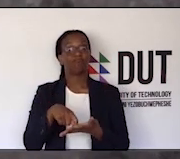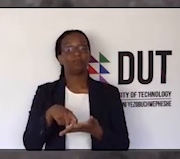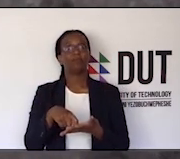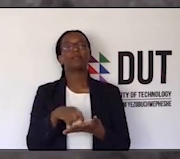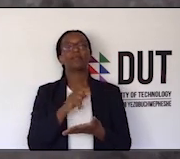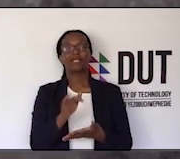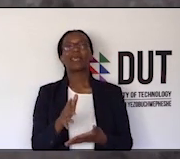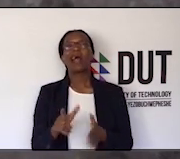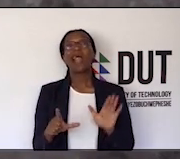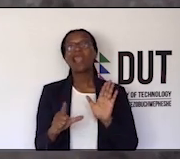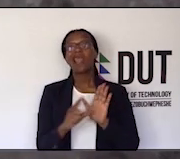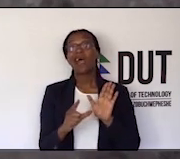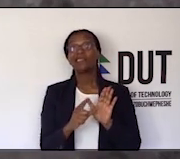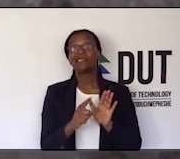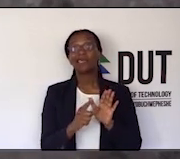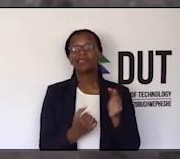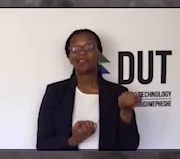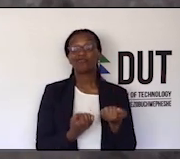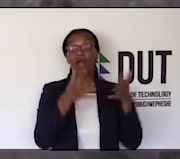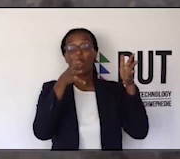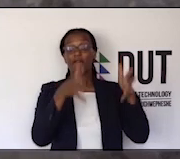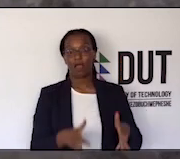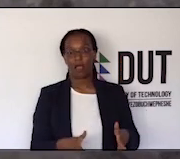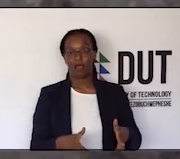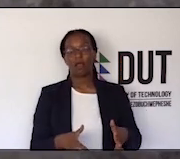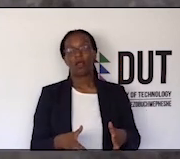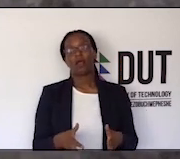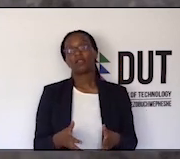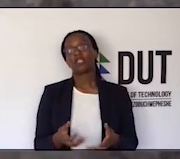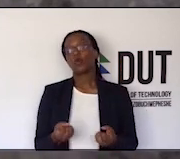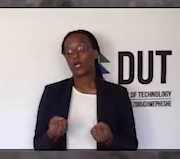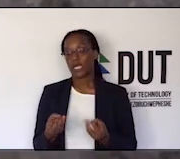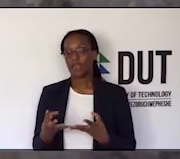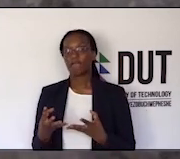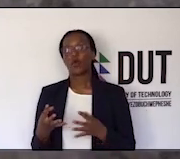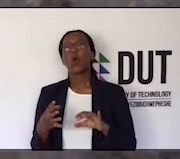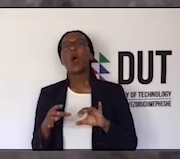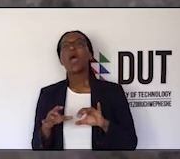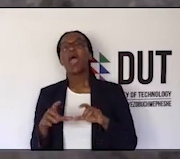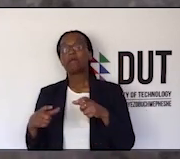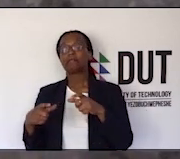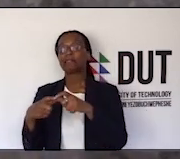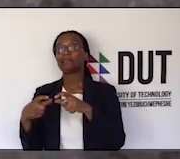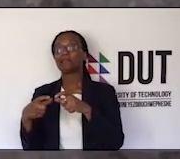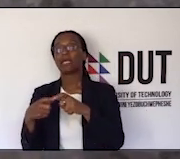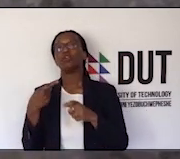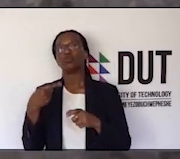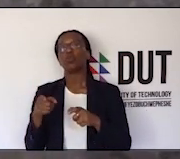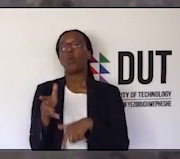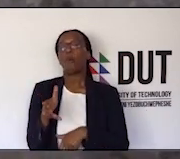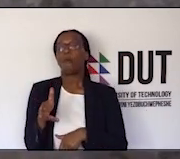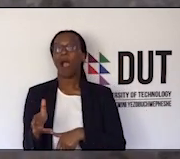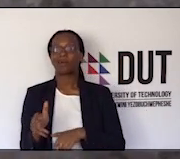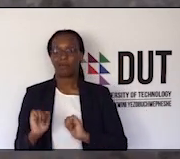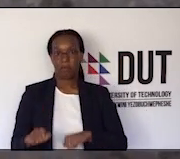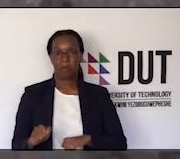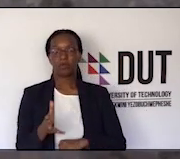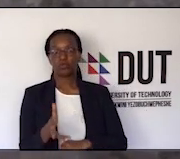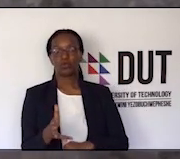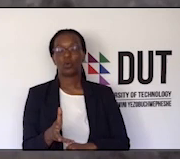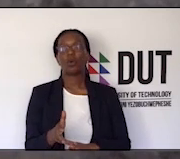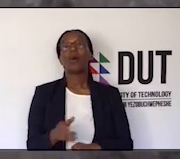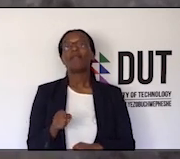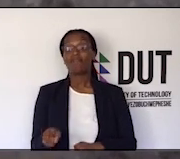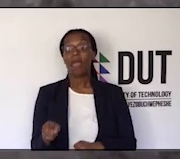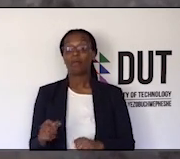as a licensed driver, you will be issued with a parking disc. Parking disc